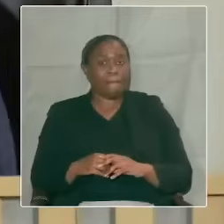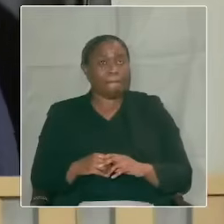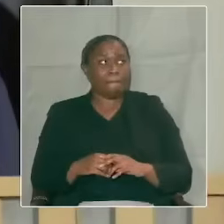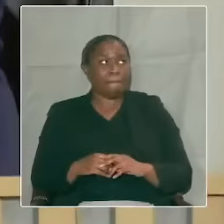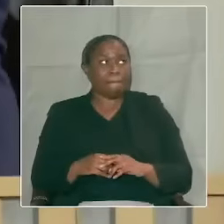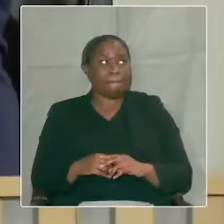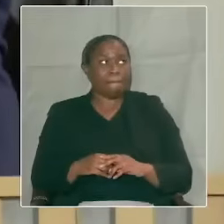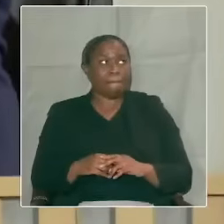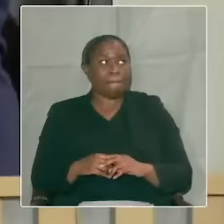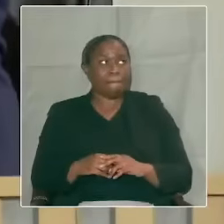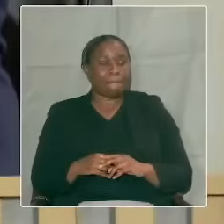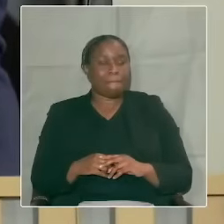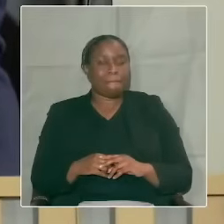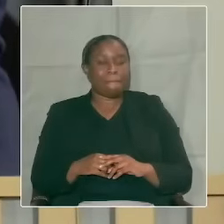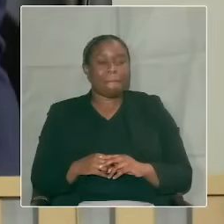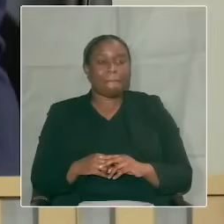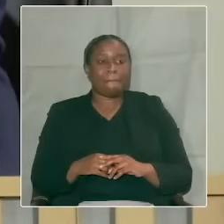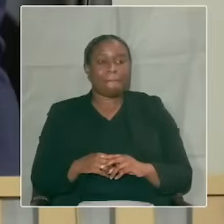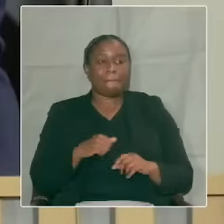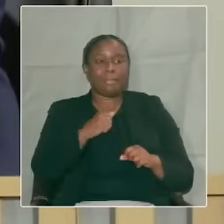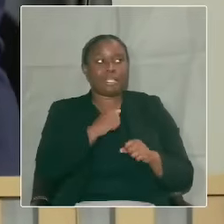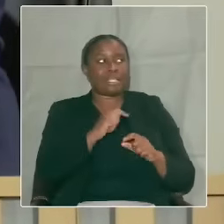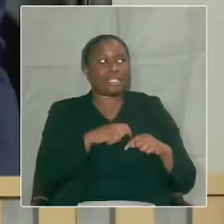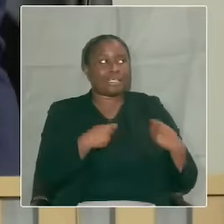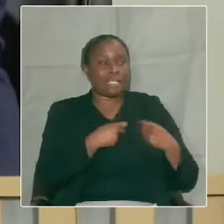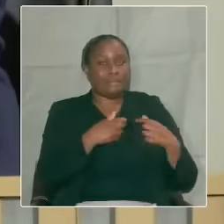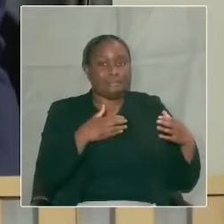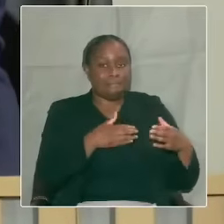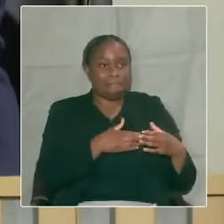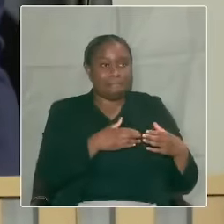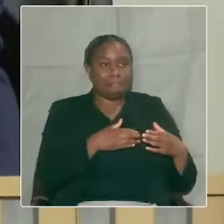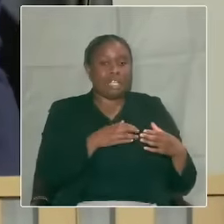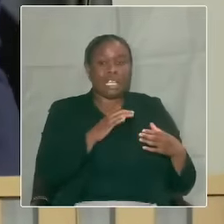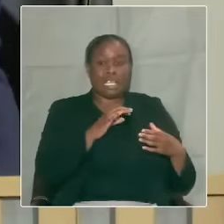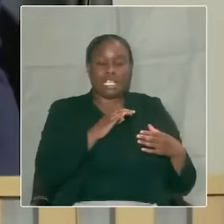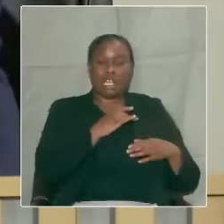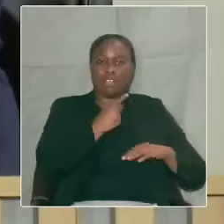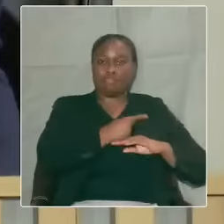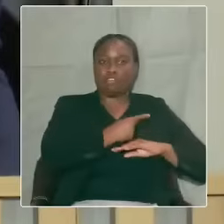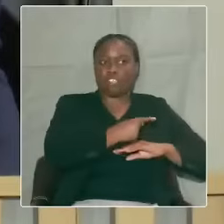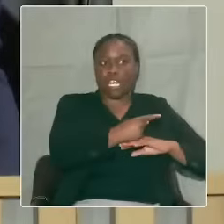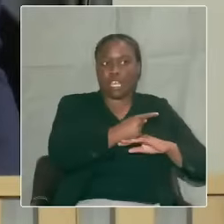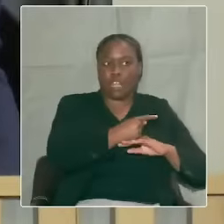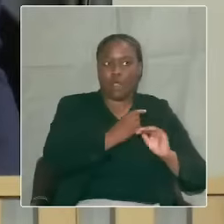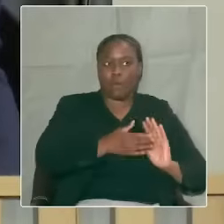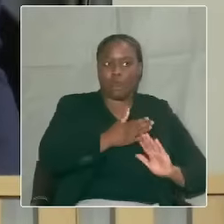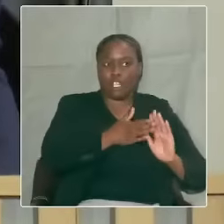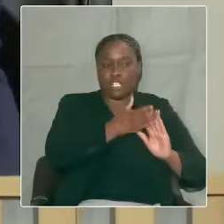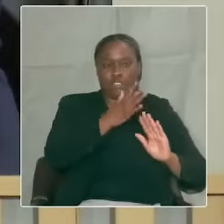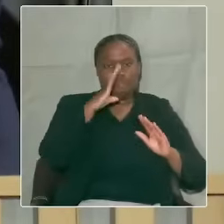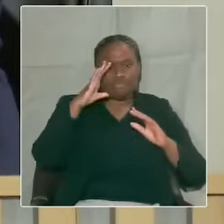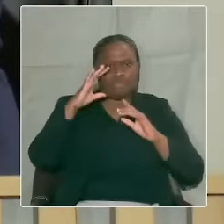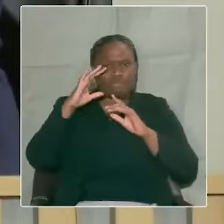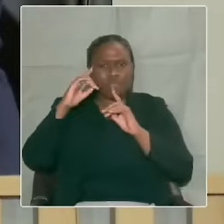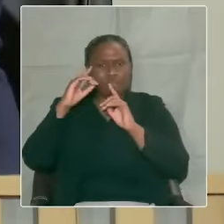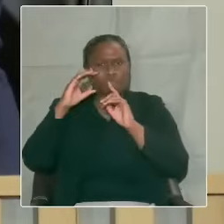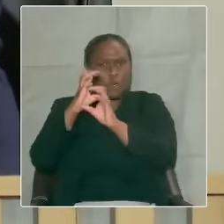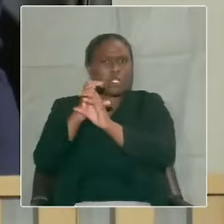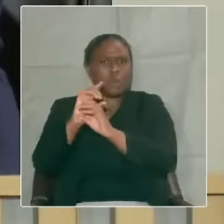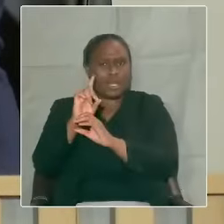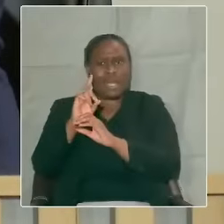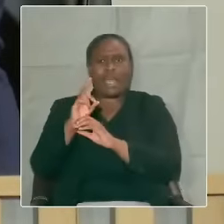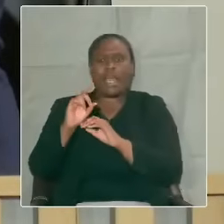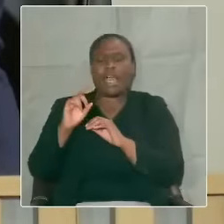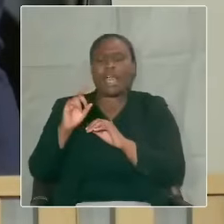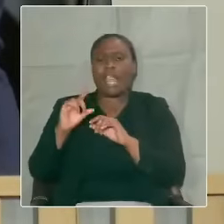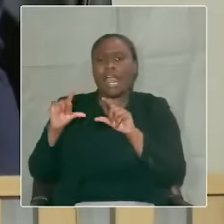The one that says the task team is conducting intelligence-driven operation targeting possession of licensed firearms, which has